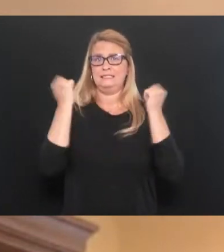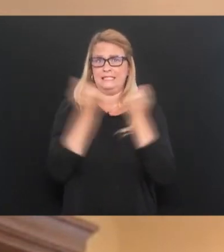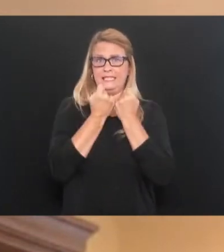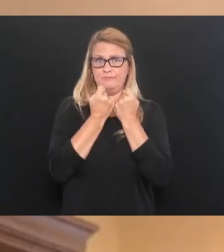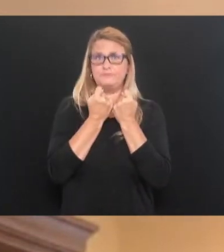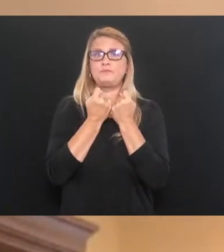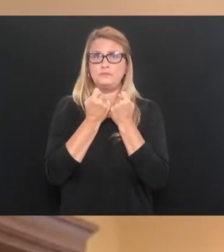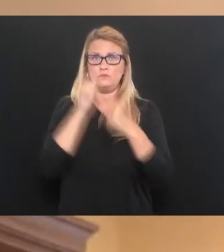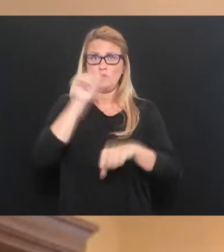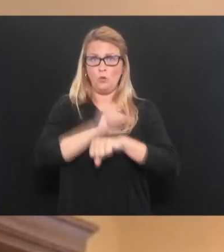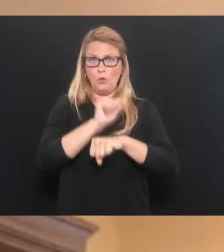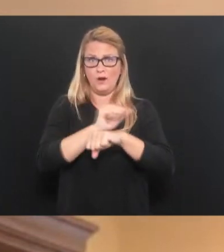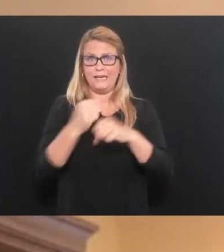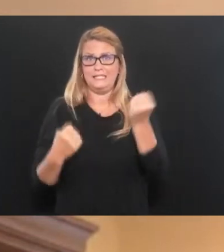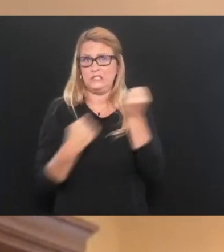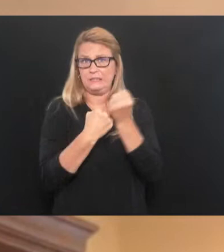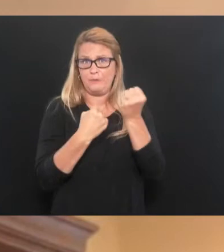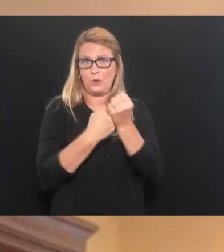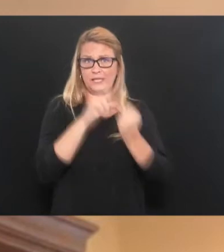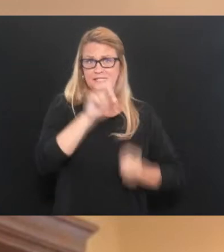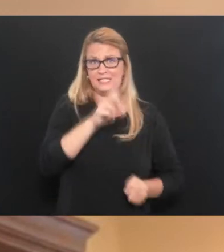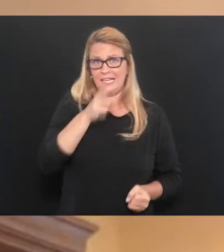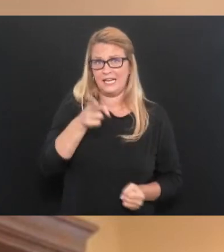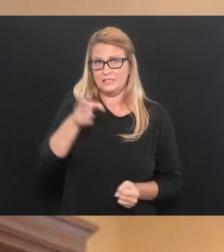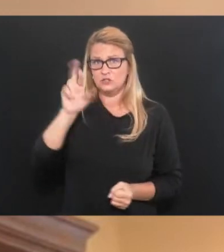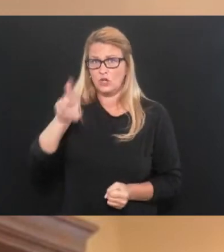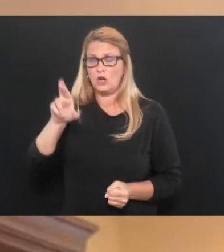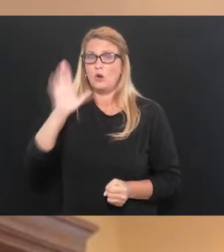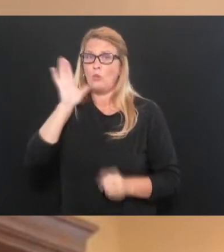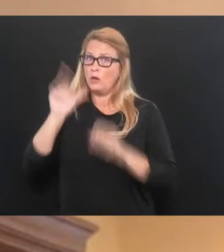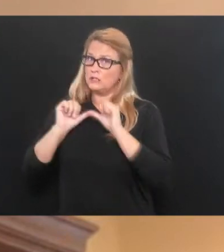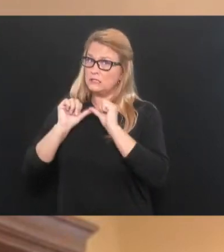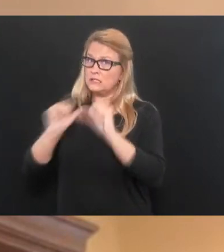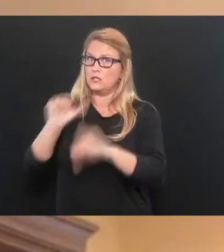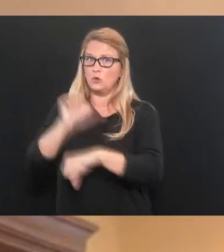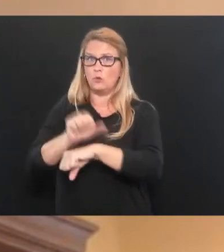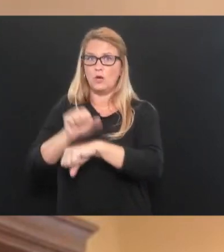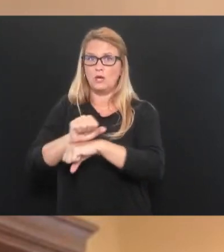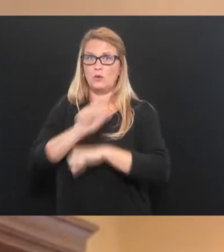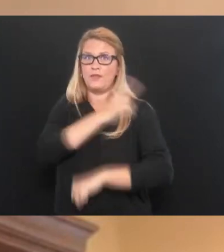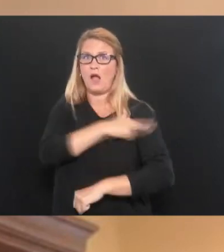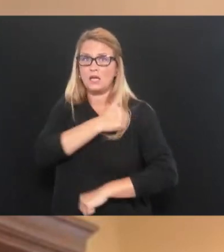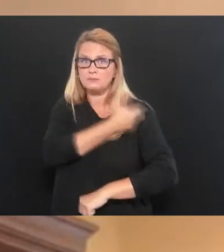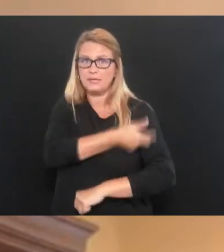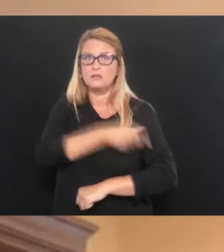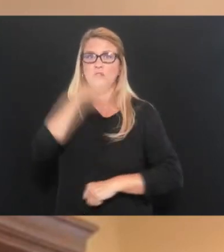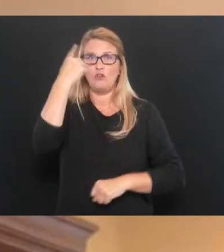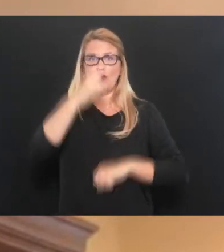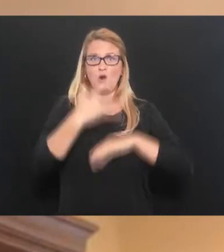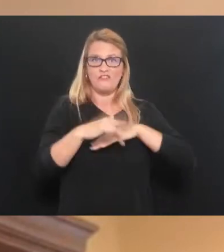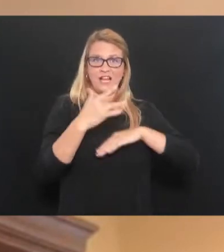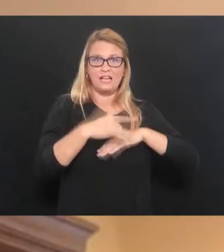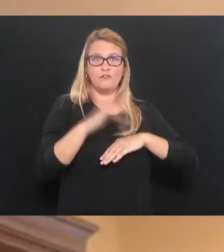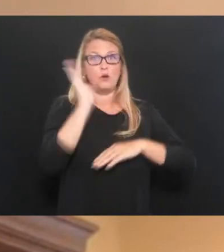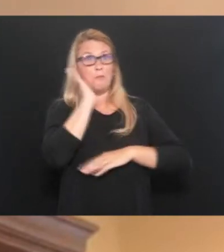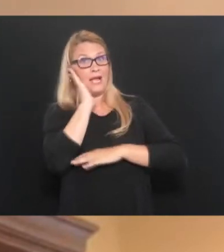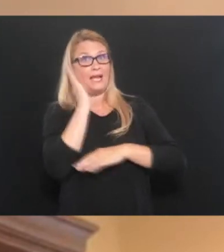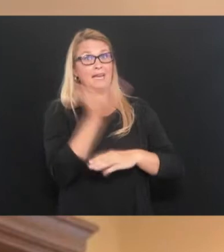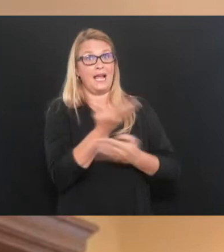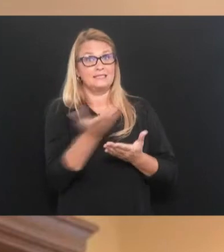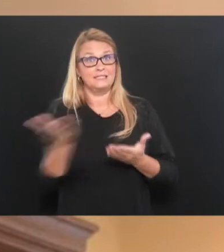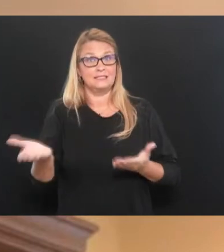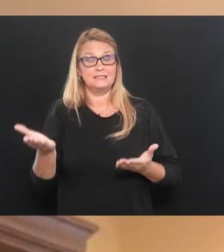of DHHR have continued to work with our hospitals for available bed assets. Right now,